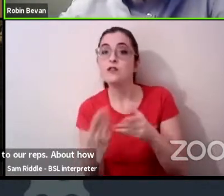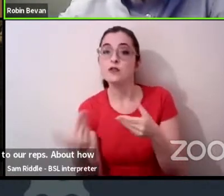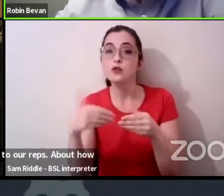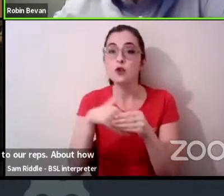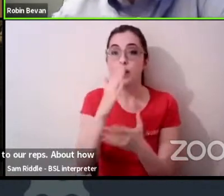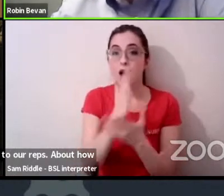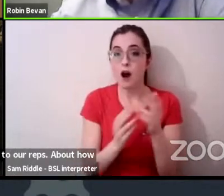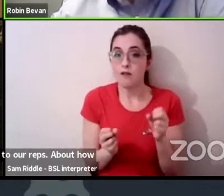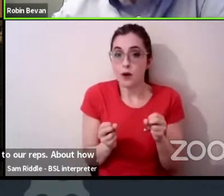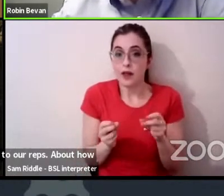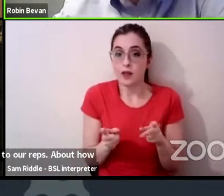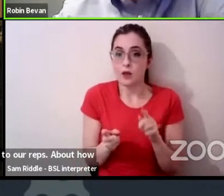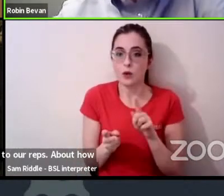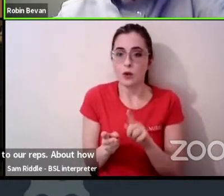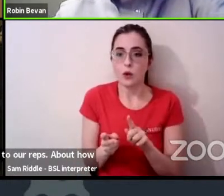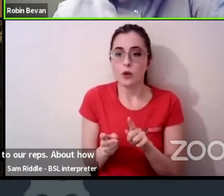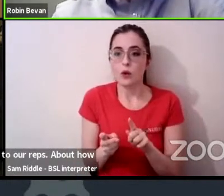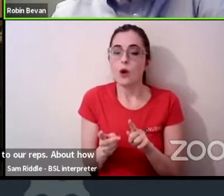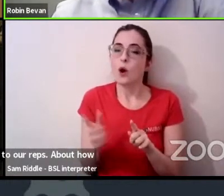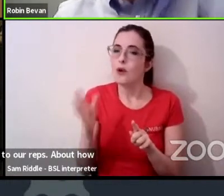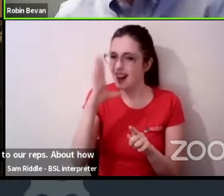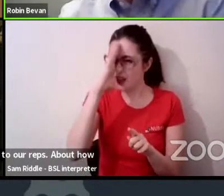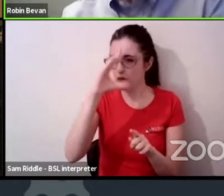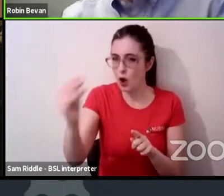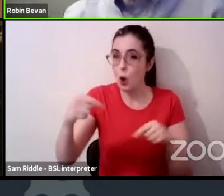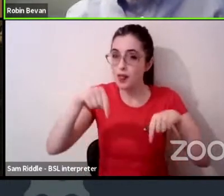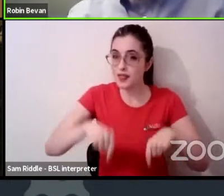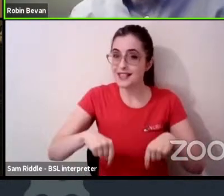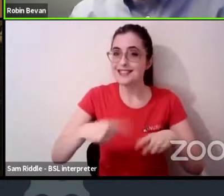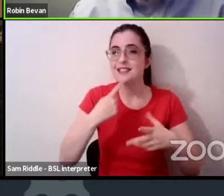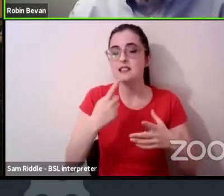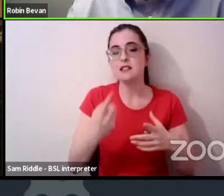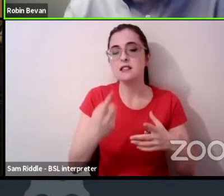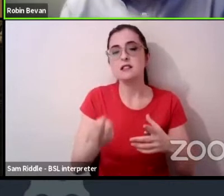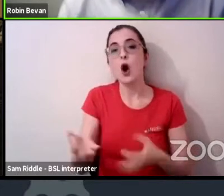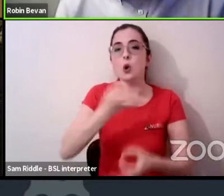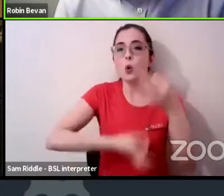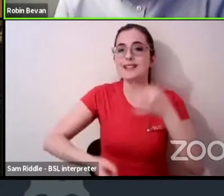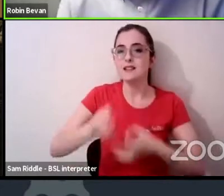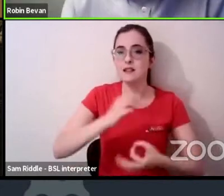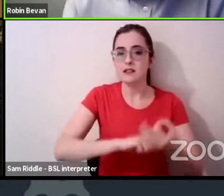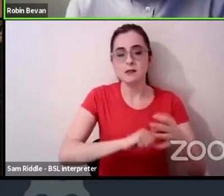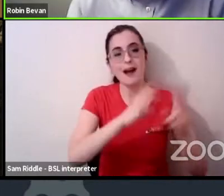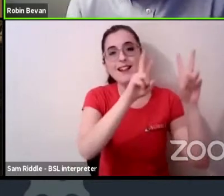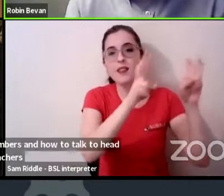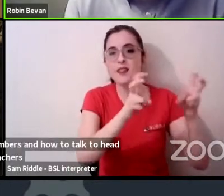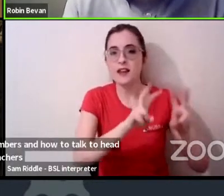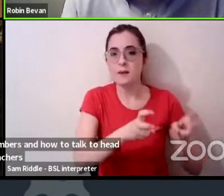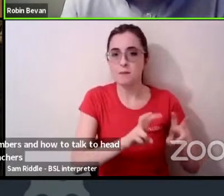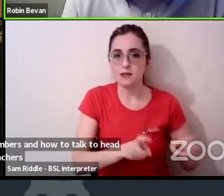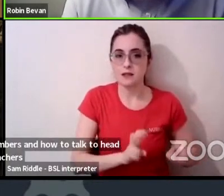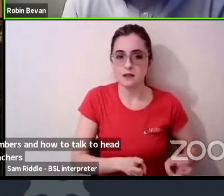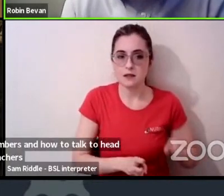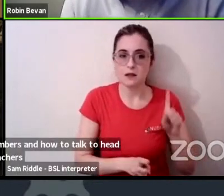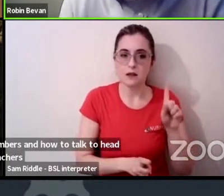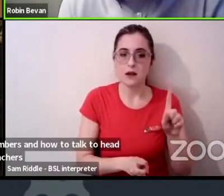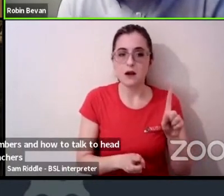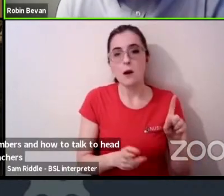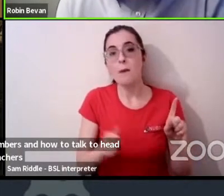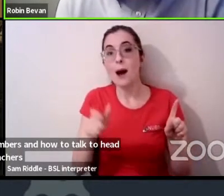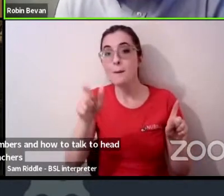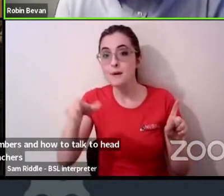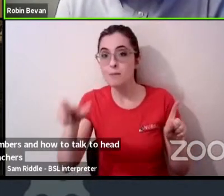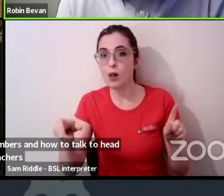to let you know that we are answering questions in themes that have been posed in the highest numbers by those who are on the